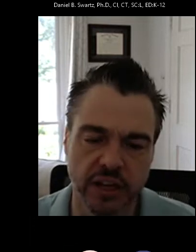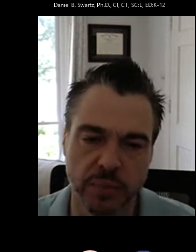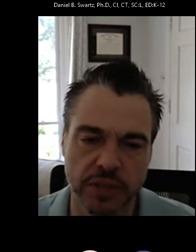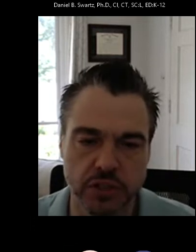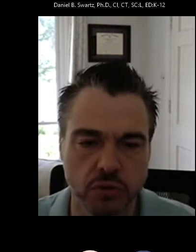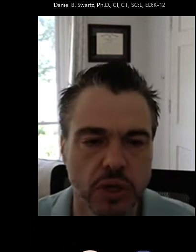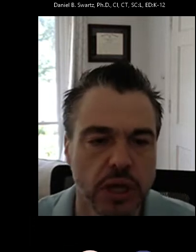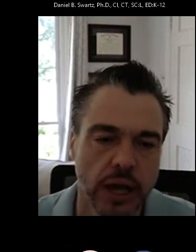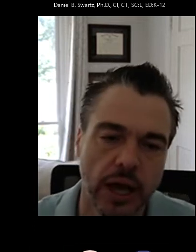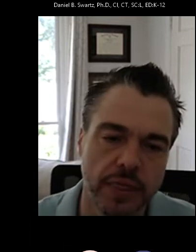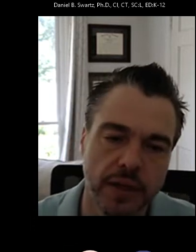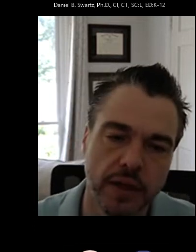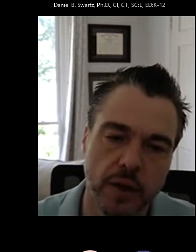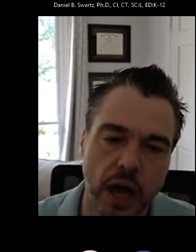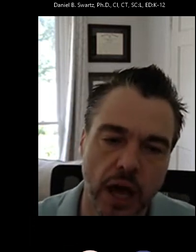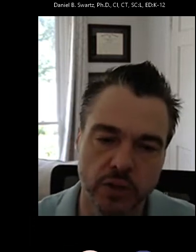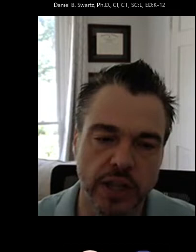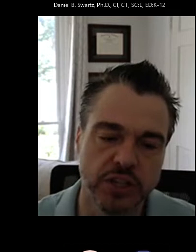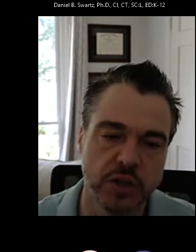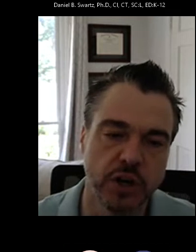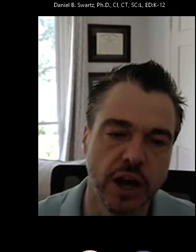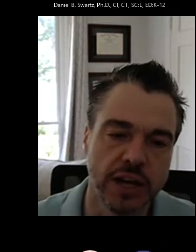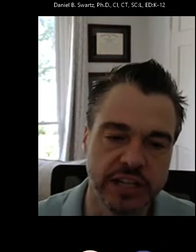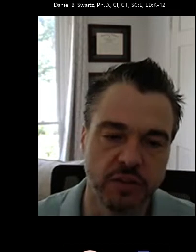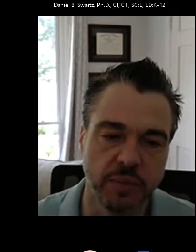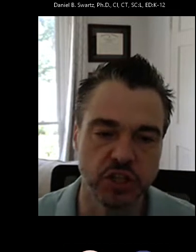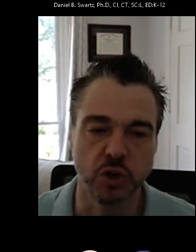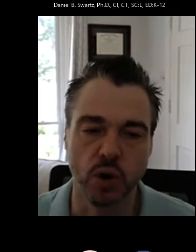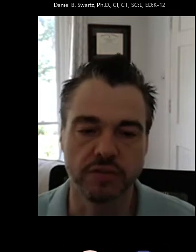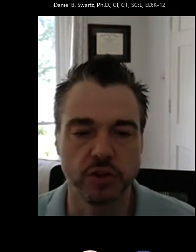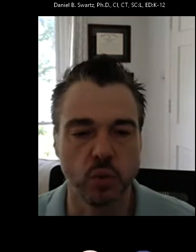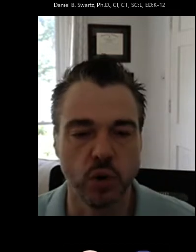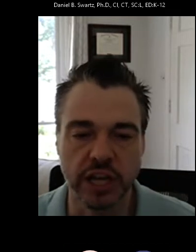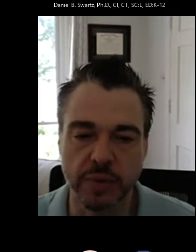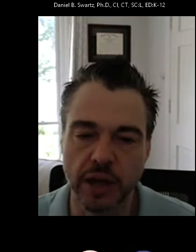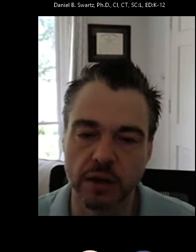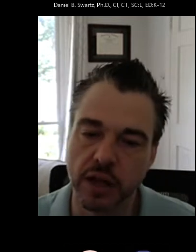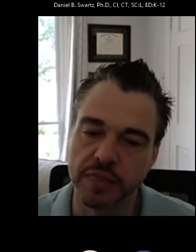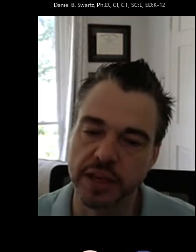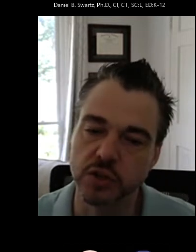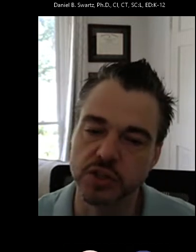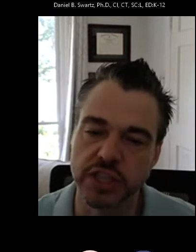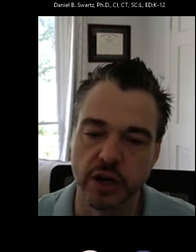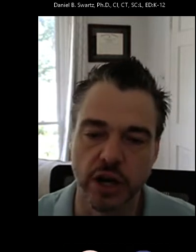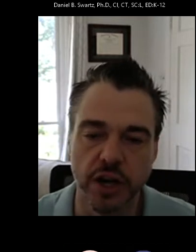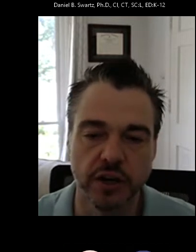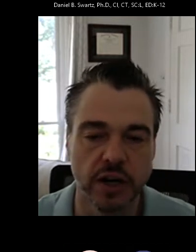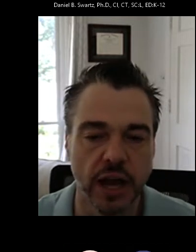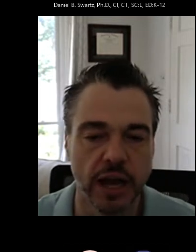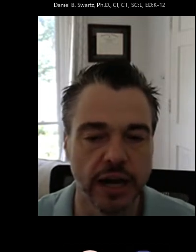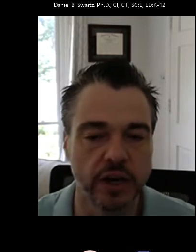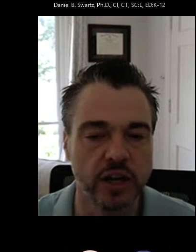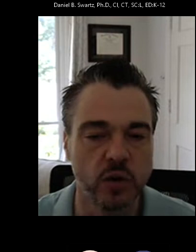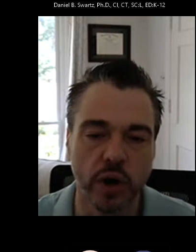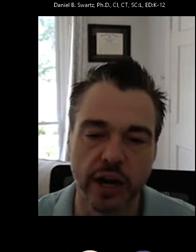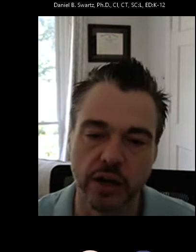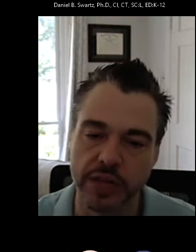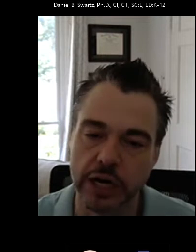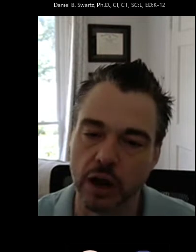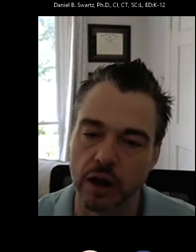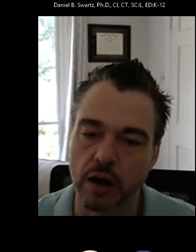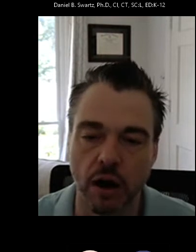dig into that in a little bit too. As well as some of your contact information, your work phone, your work email. Then you'll see there another